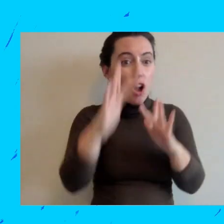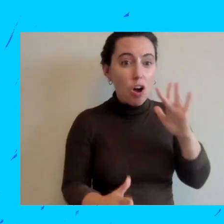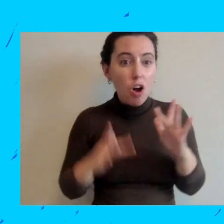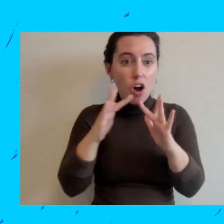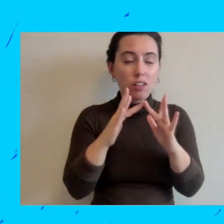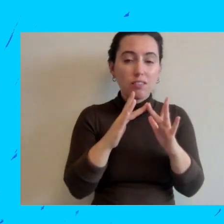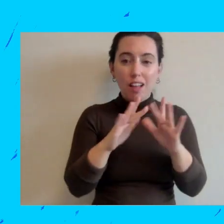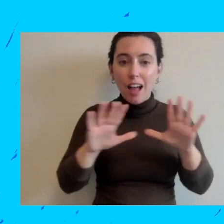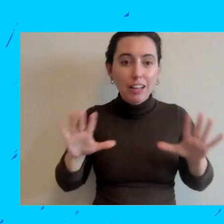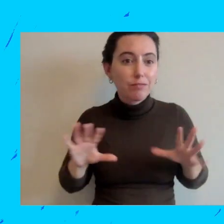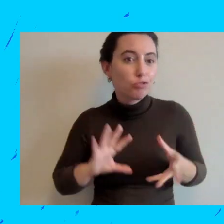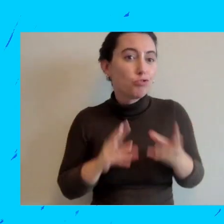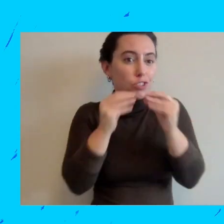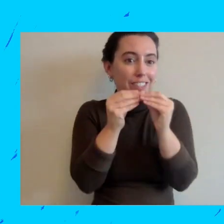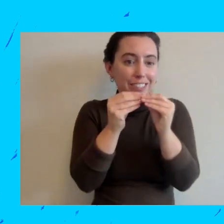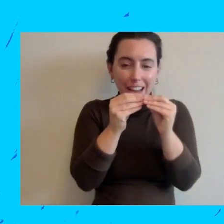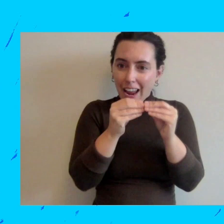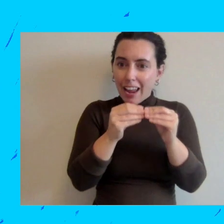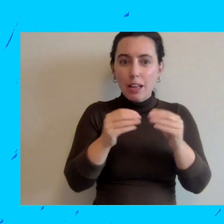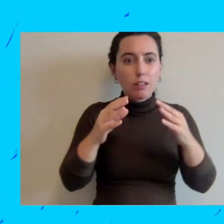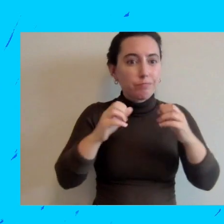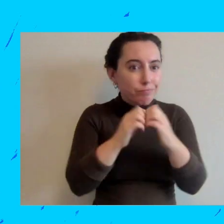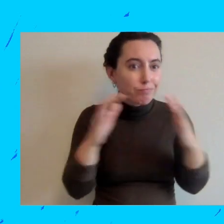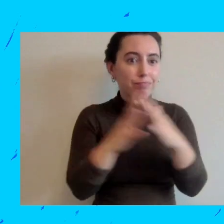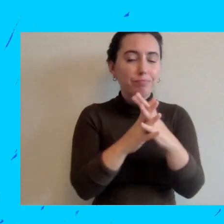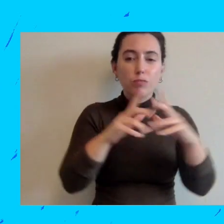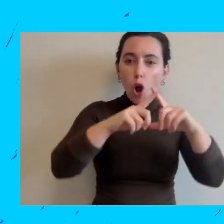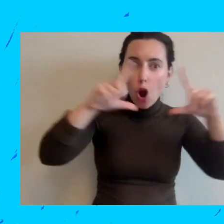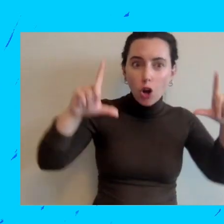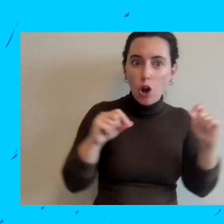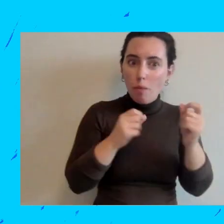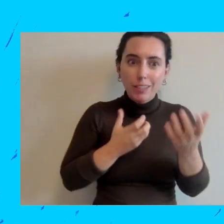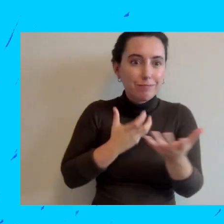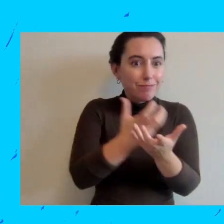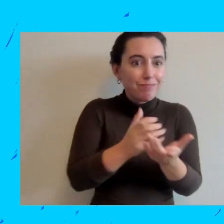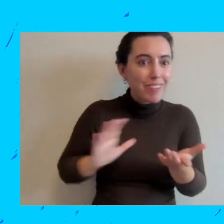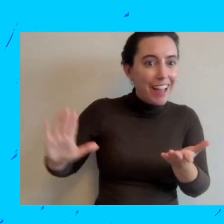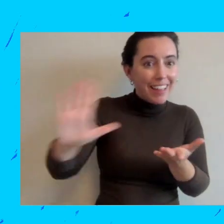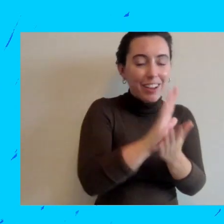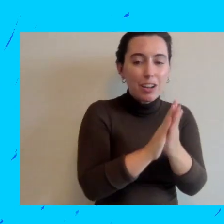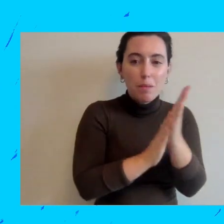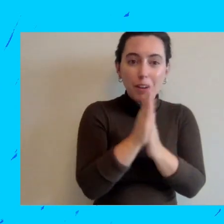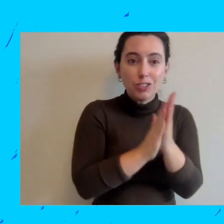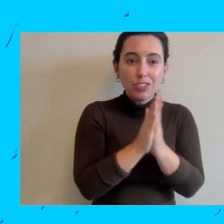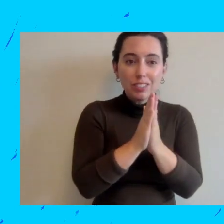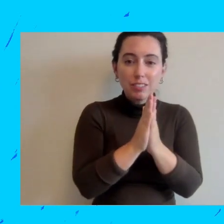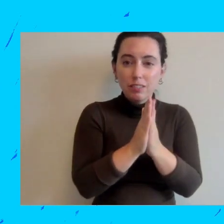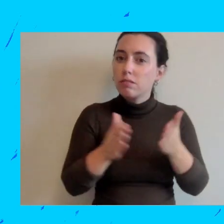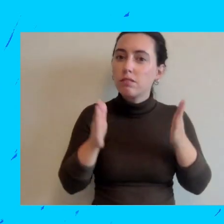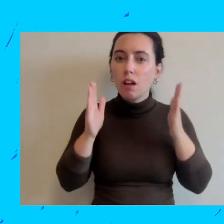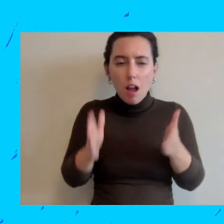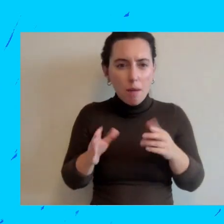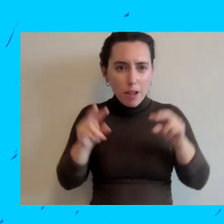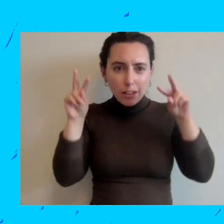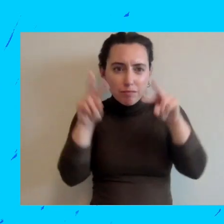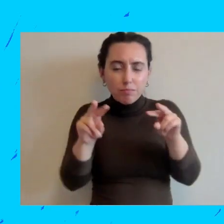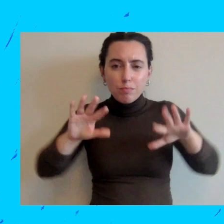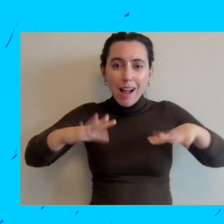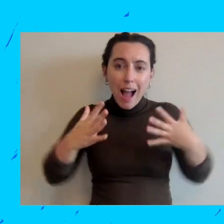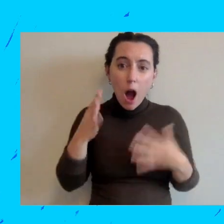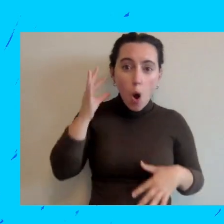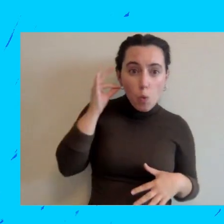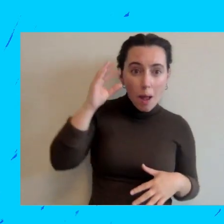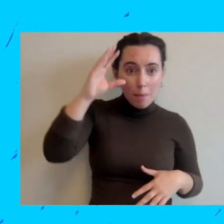and develop businesses and their own personal passions. Moving forward, we need to address gender bias in technology and